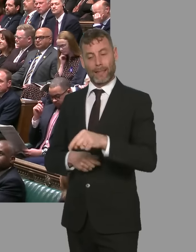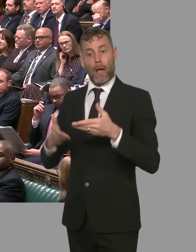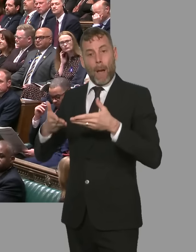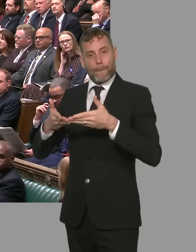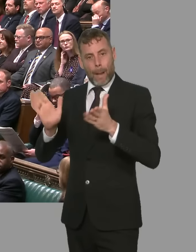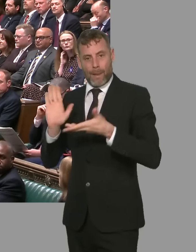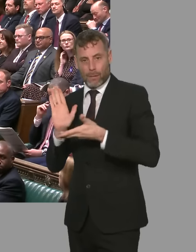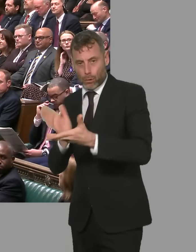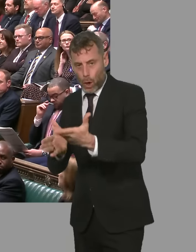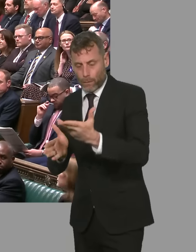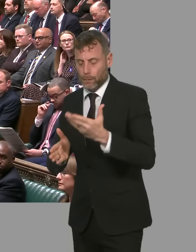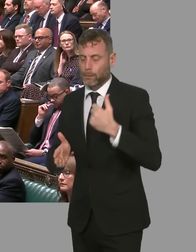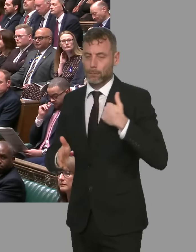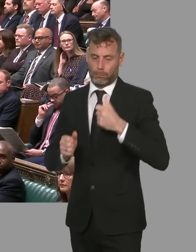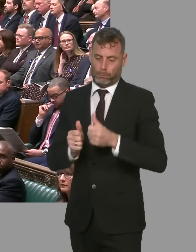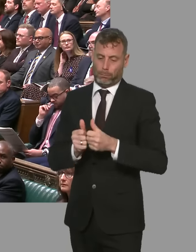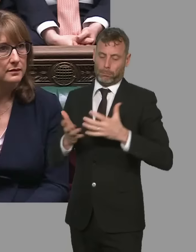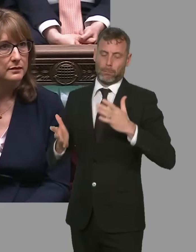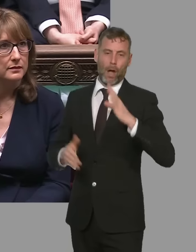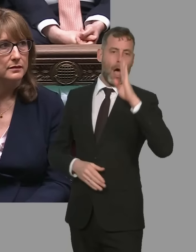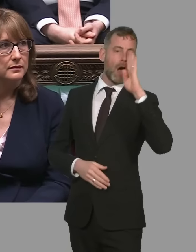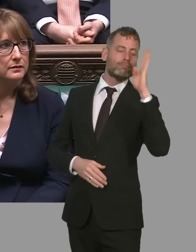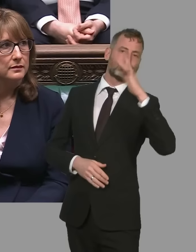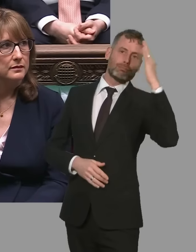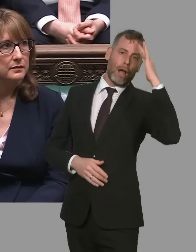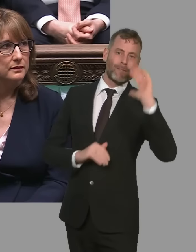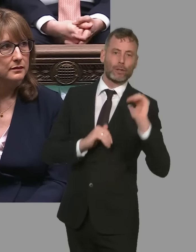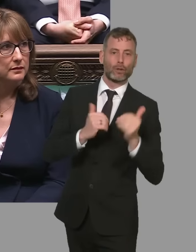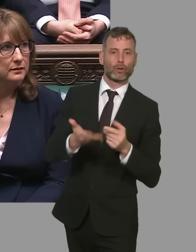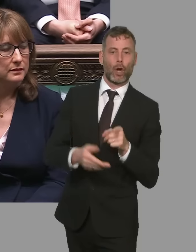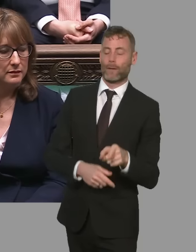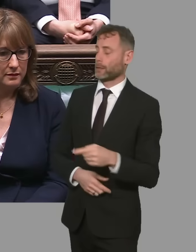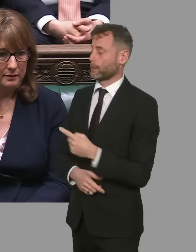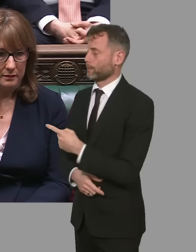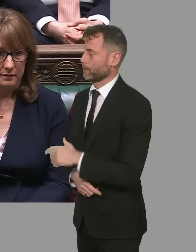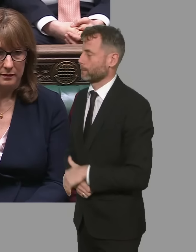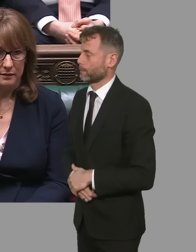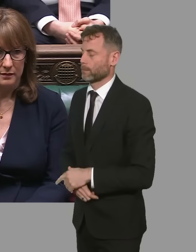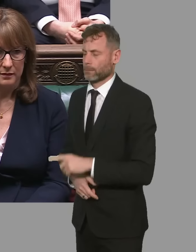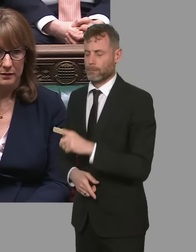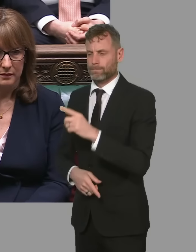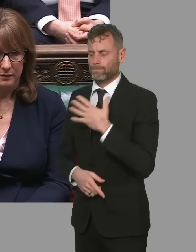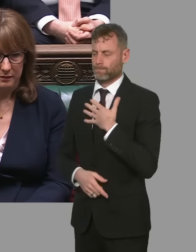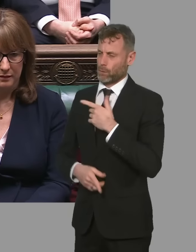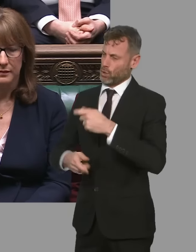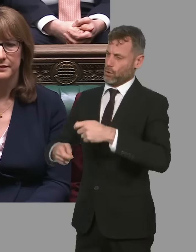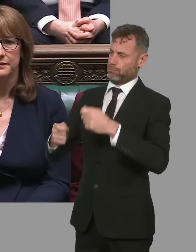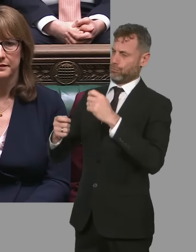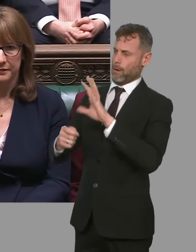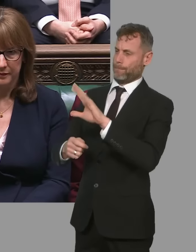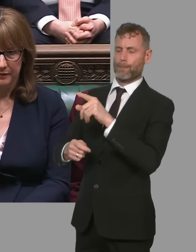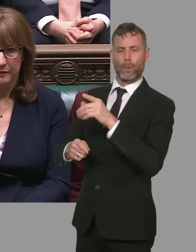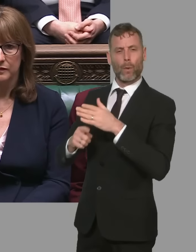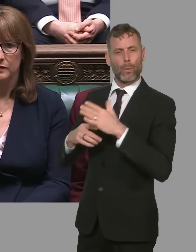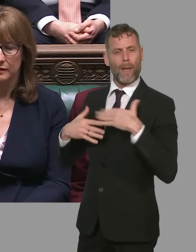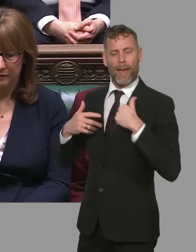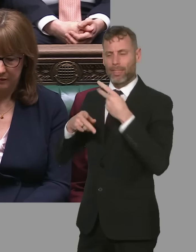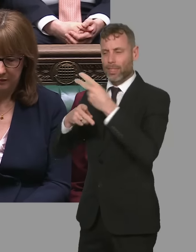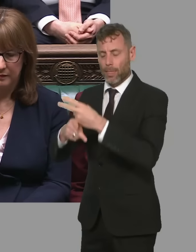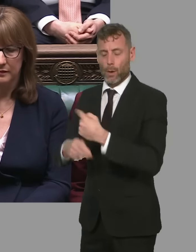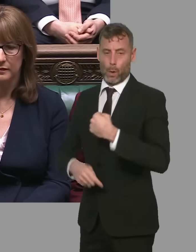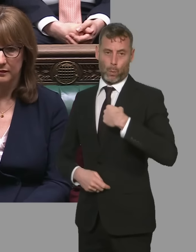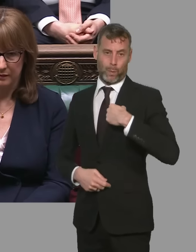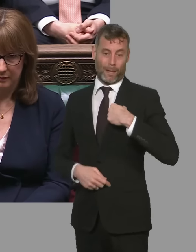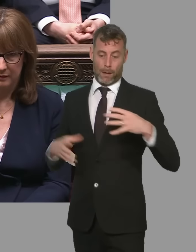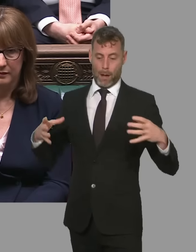about the case that he raises. We are the party of the NHS, and we will always fight to ensure that it remains